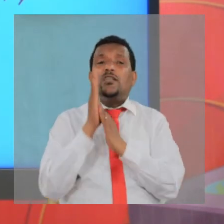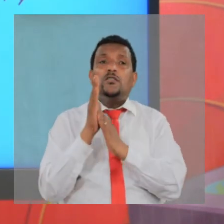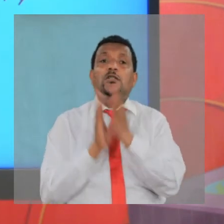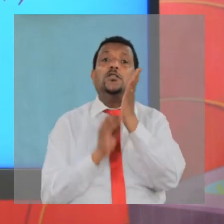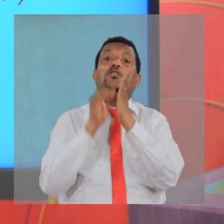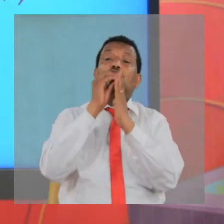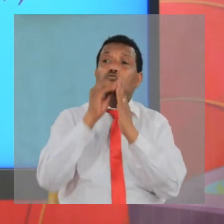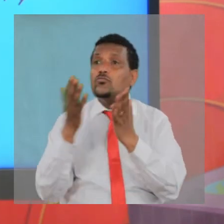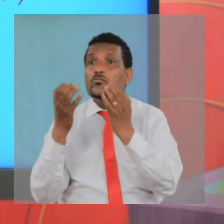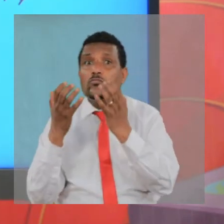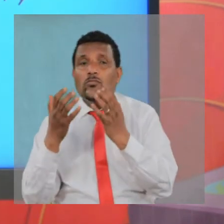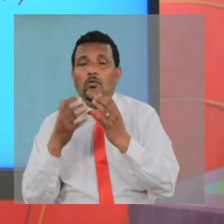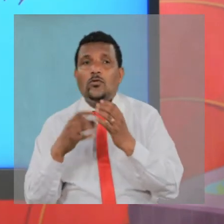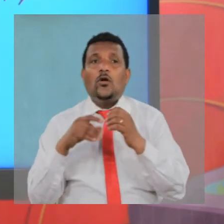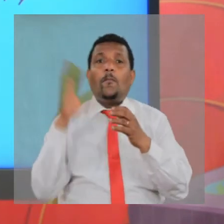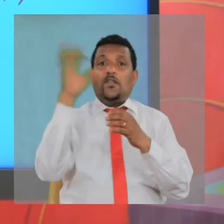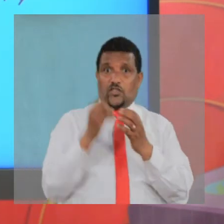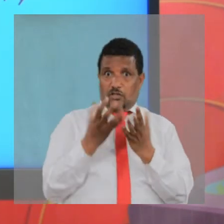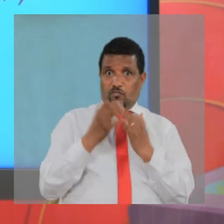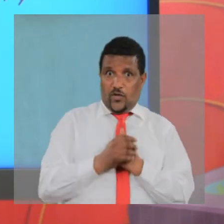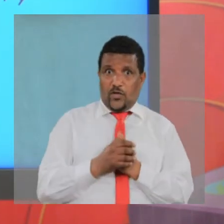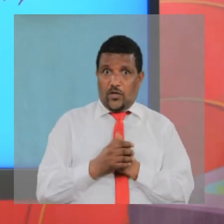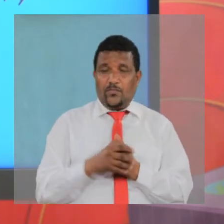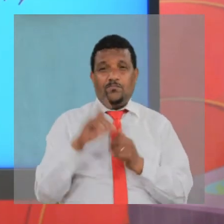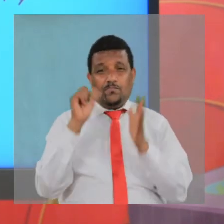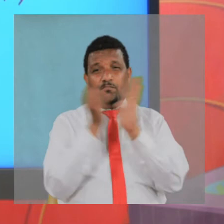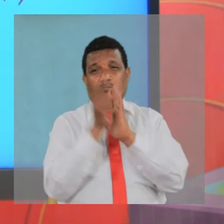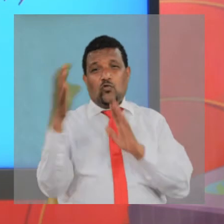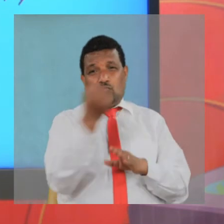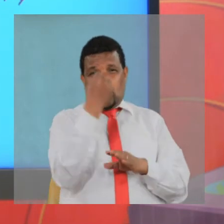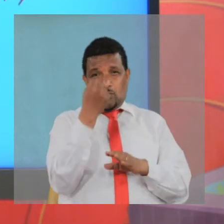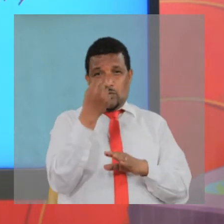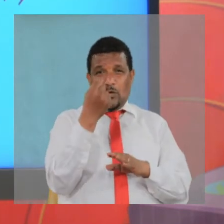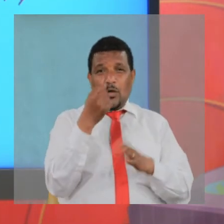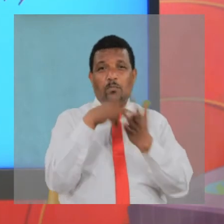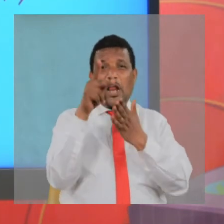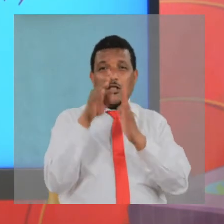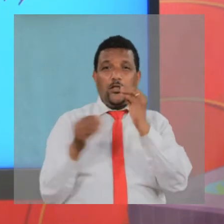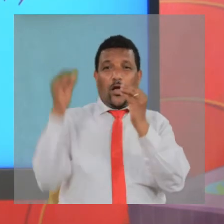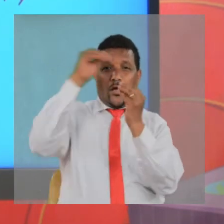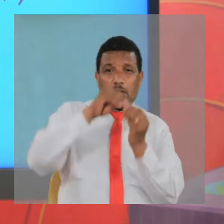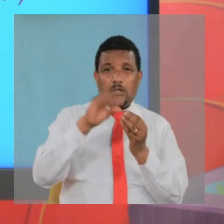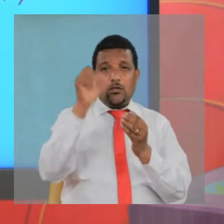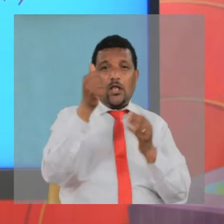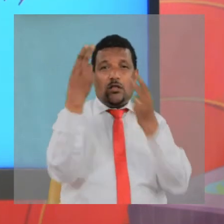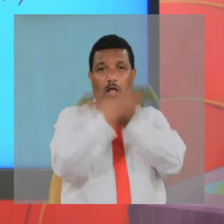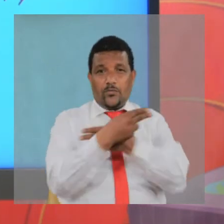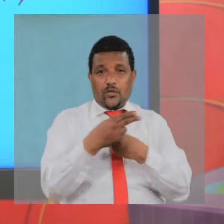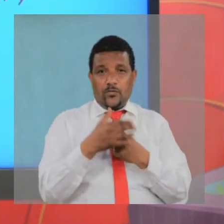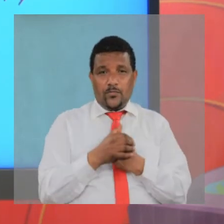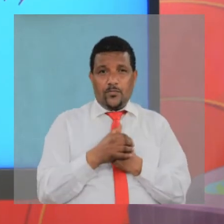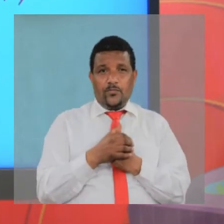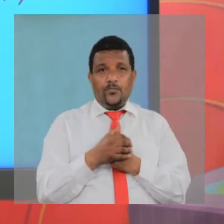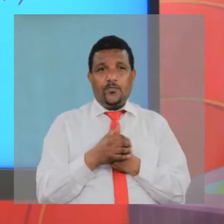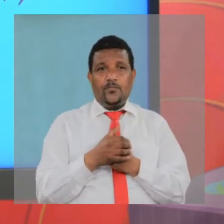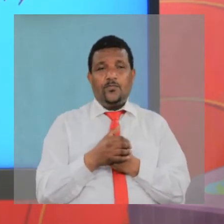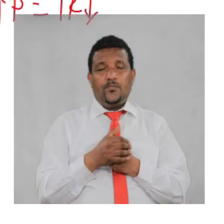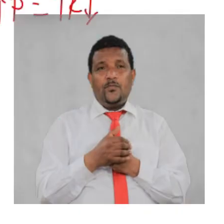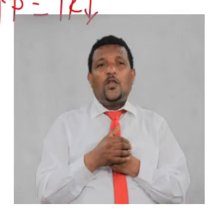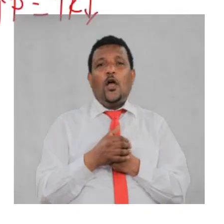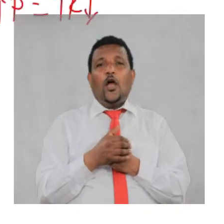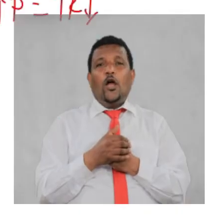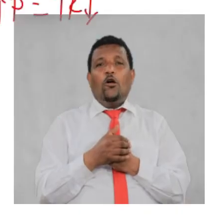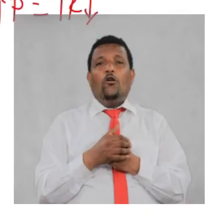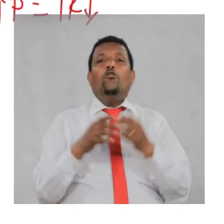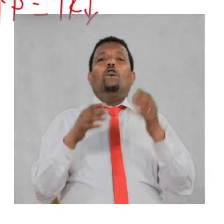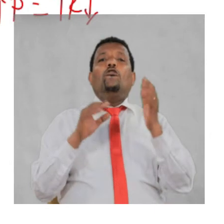increases by higher percentage. Let's take the price increases 10 times and the quantity increased